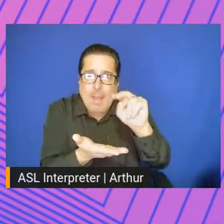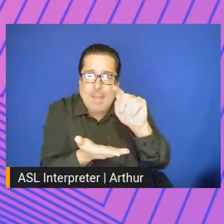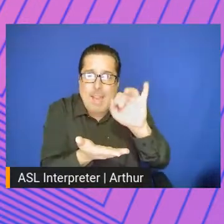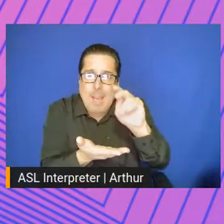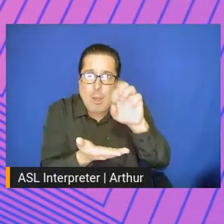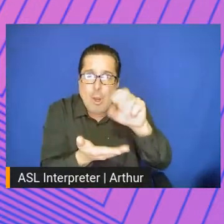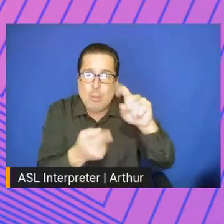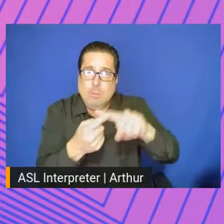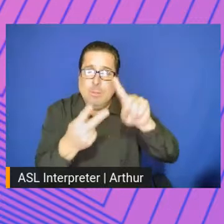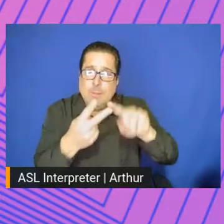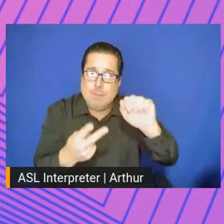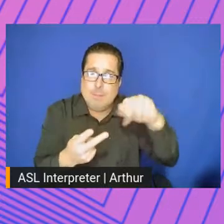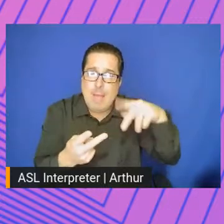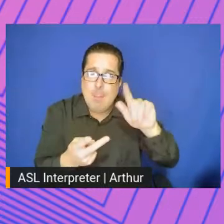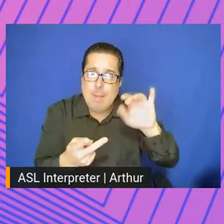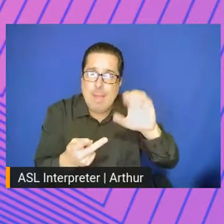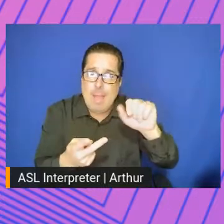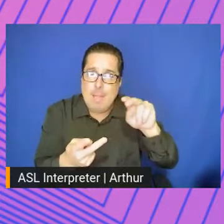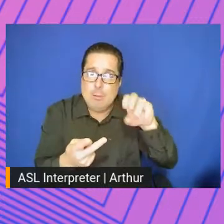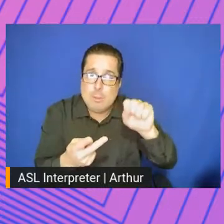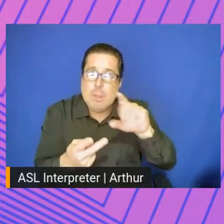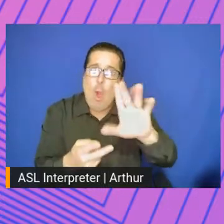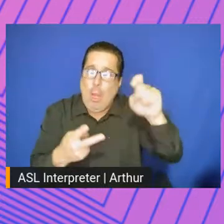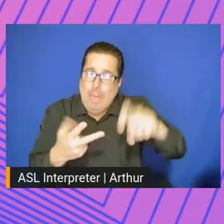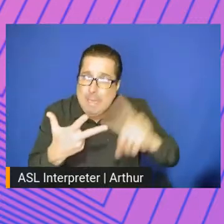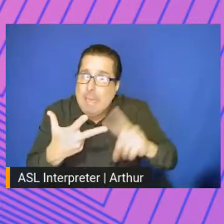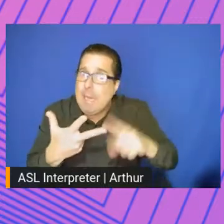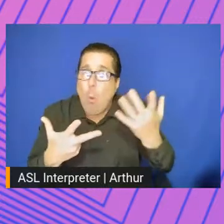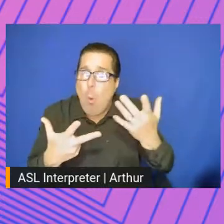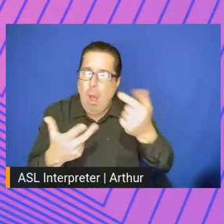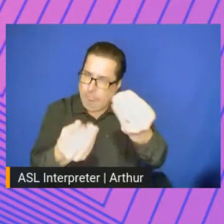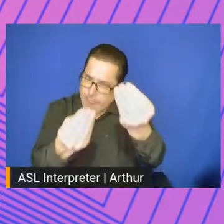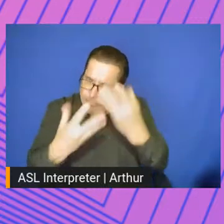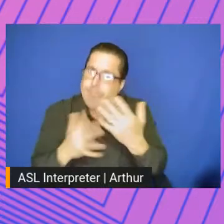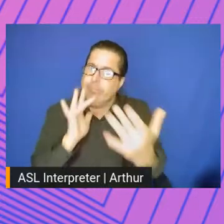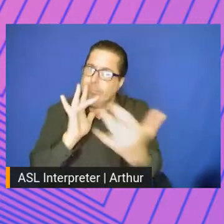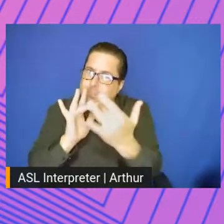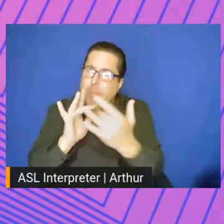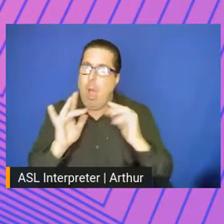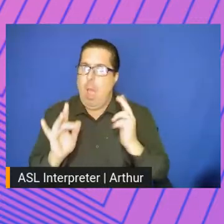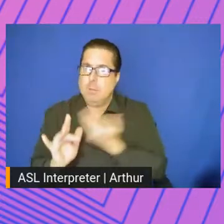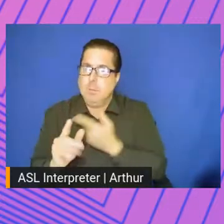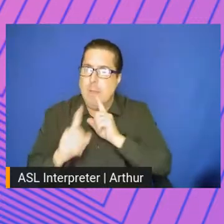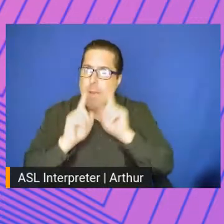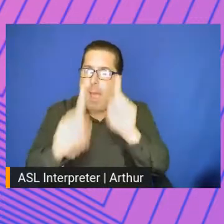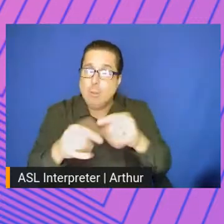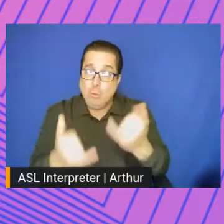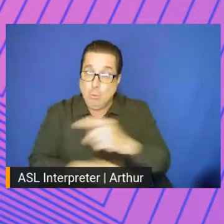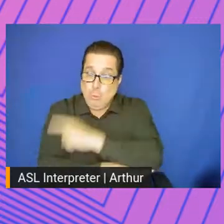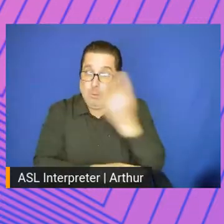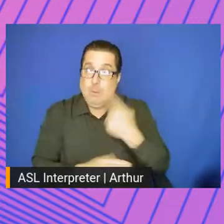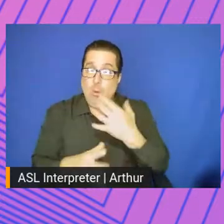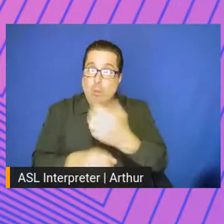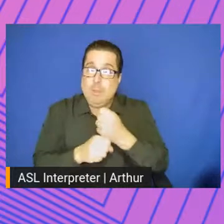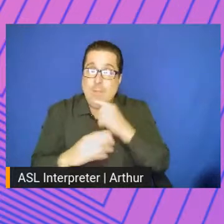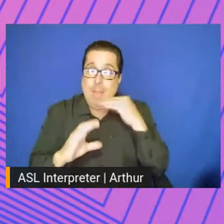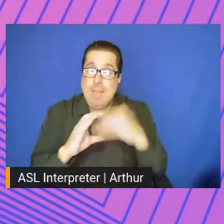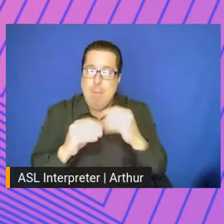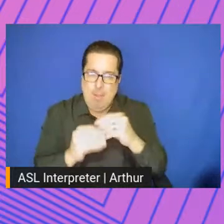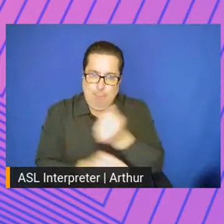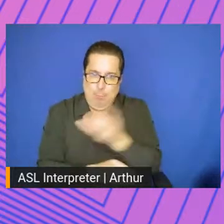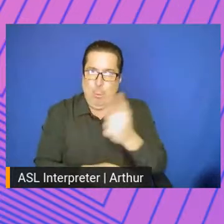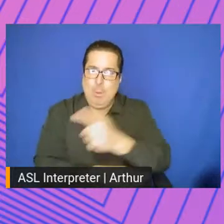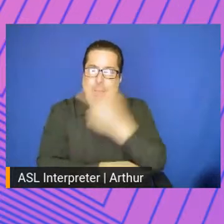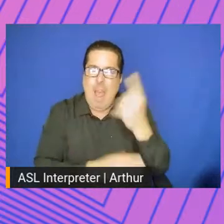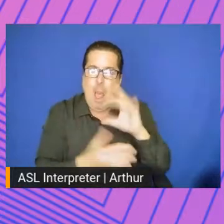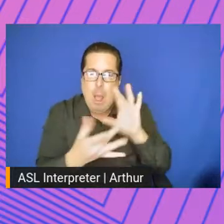needs. So please reach out to us. Everyone who registered for the event today will receive an email with in a few days with links